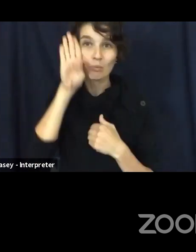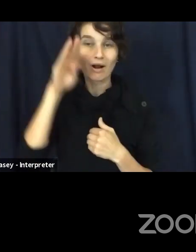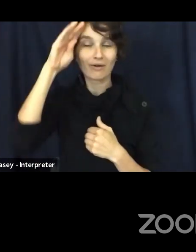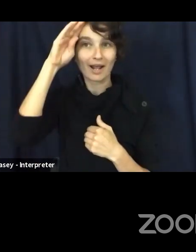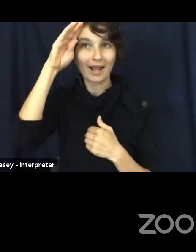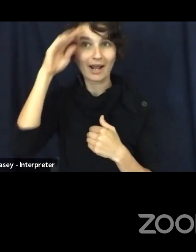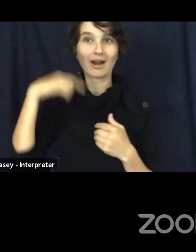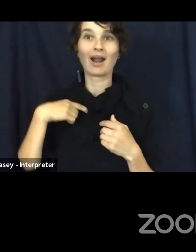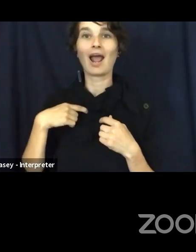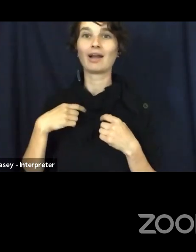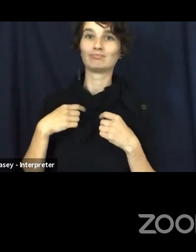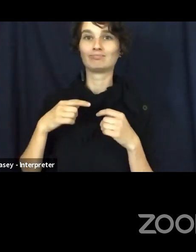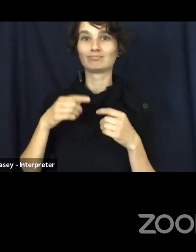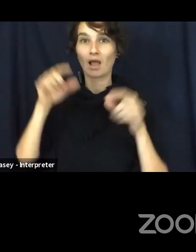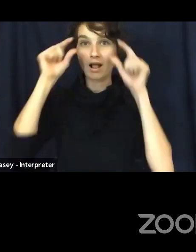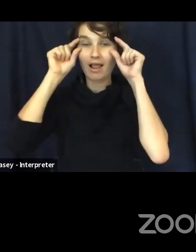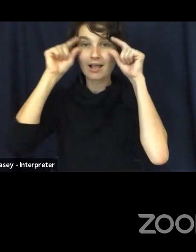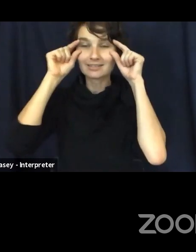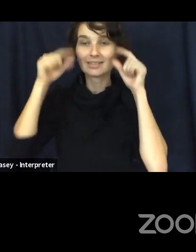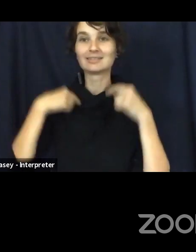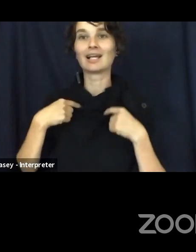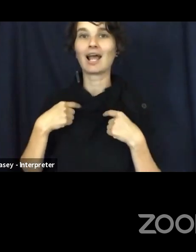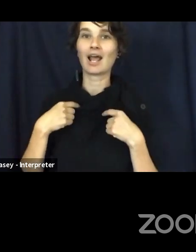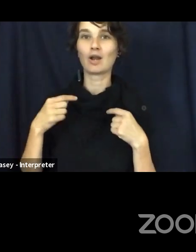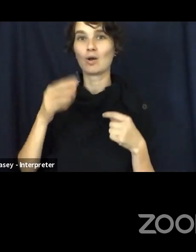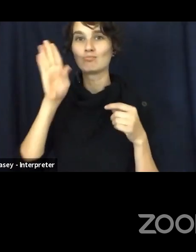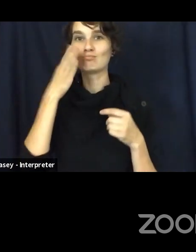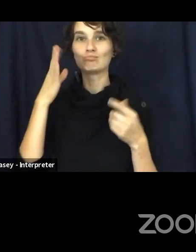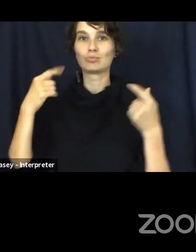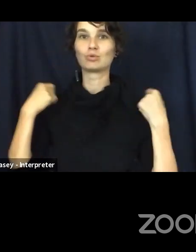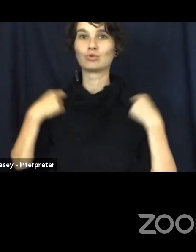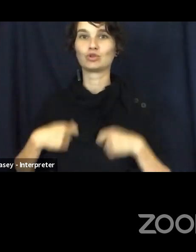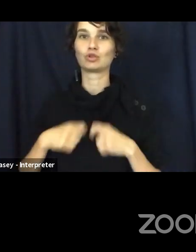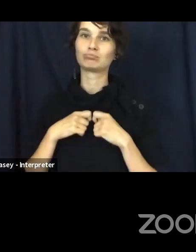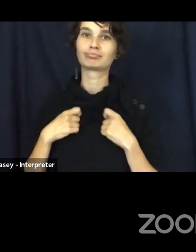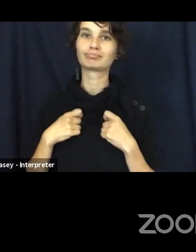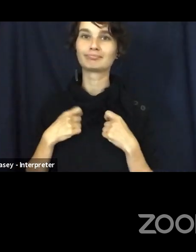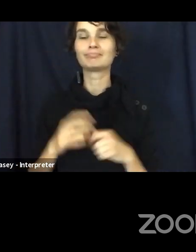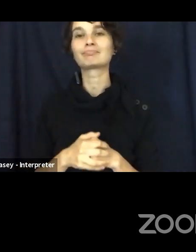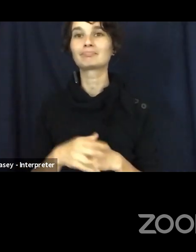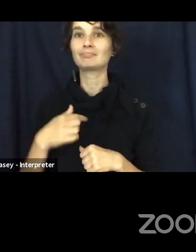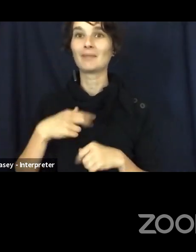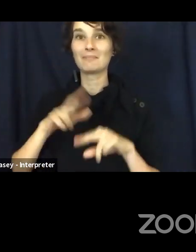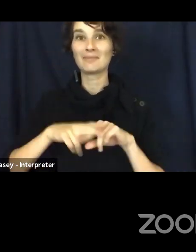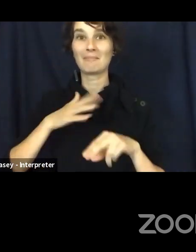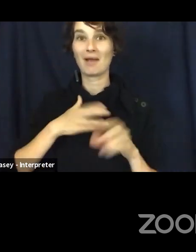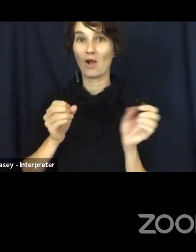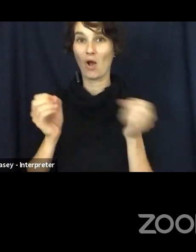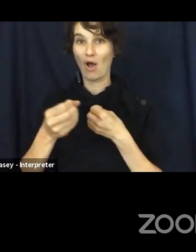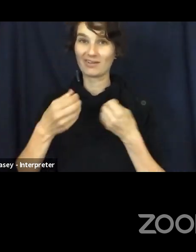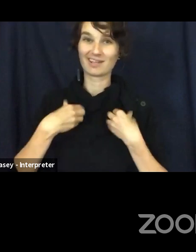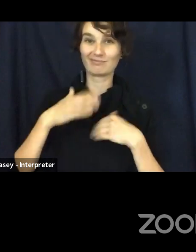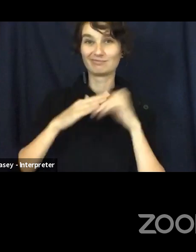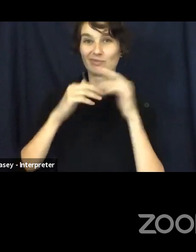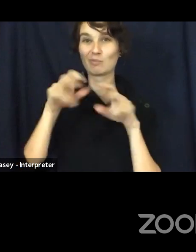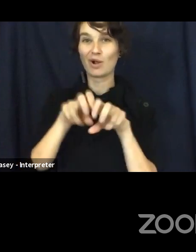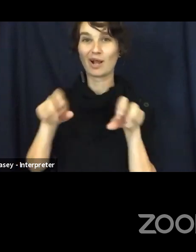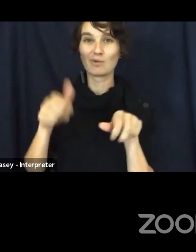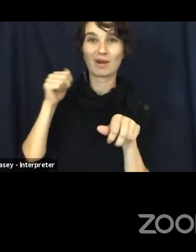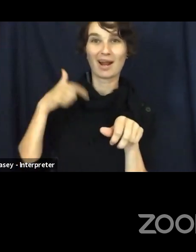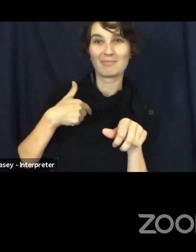blue shirt. I'm seated in my office presently with a comfortable couch behind me and two paintings over it by the Polish bisexual Art